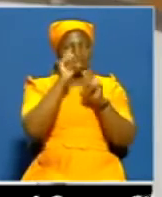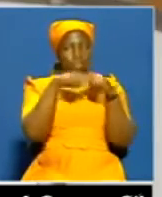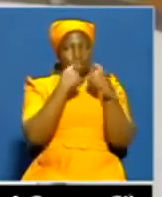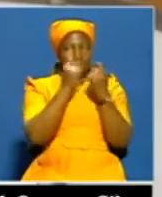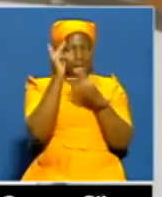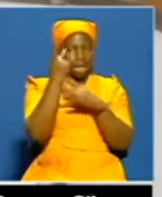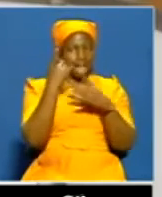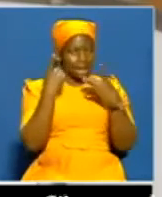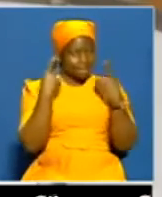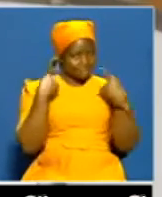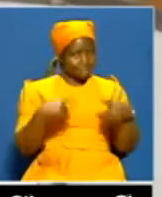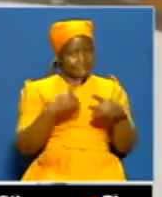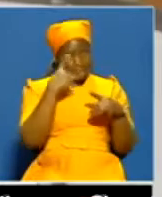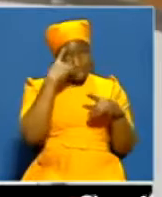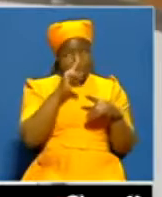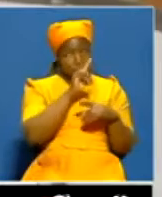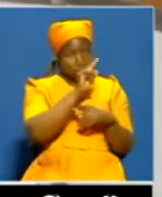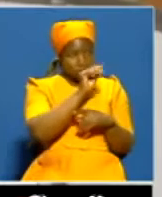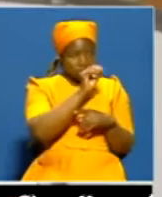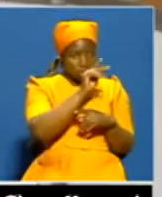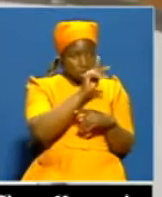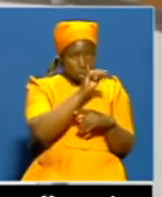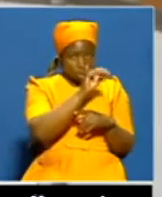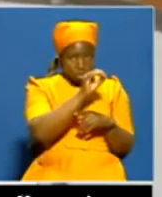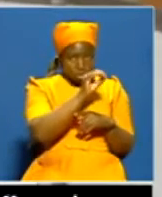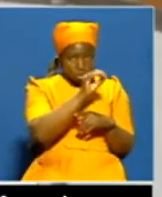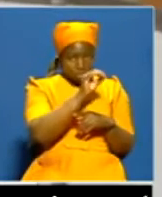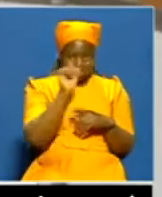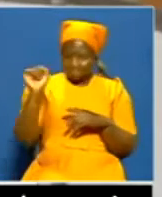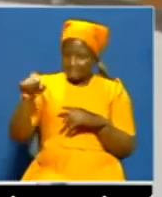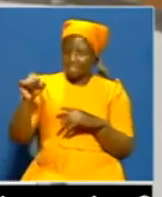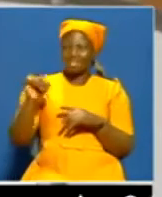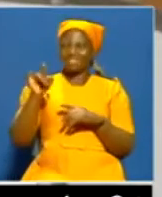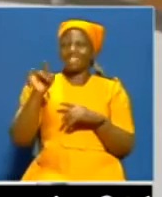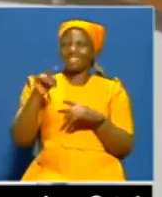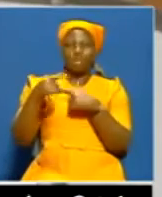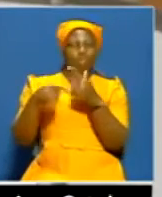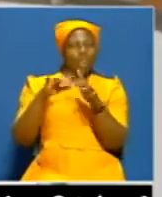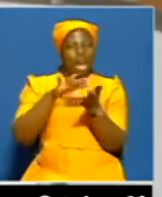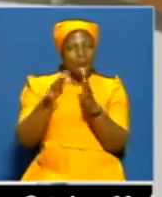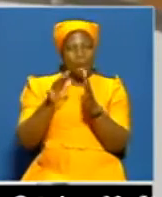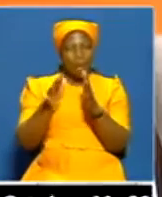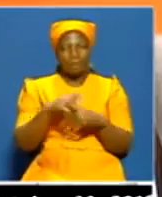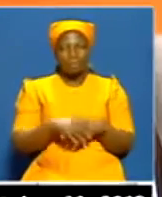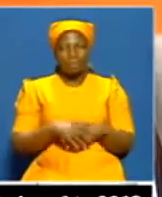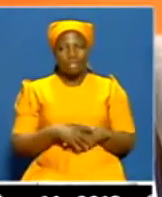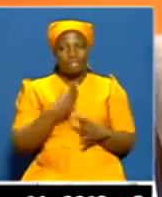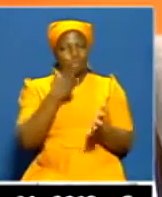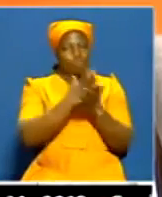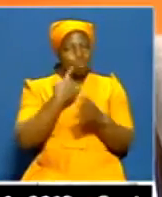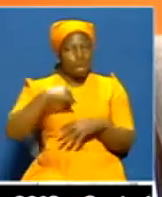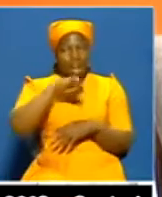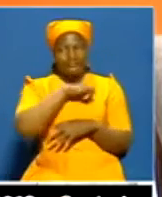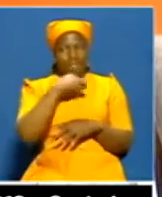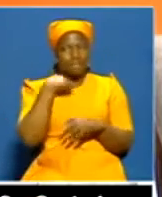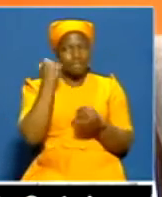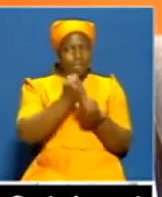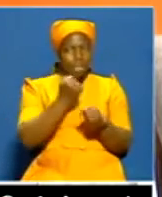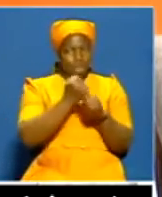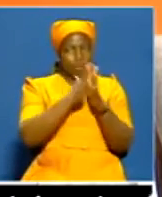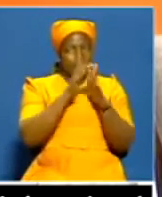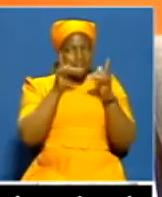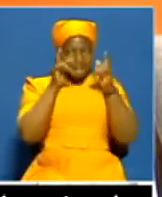attire for the Tokyo Olympics. Yes. And how is that coming along? Oh my God. We did send out, we worked with Tusker